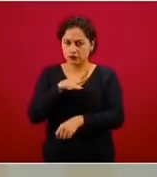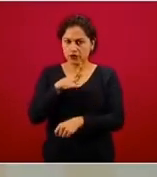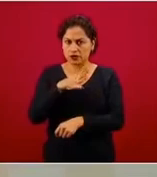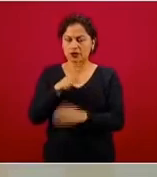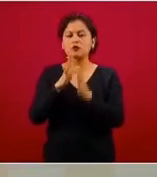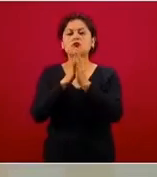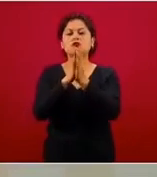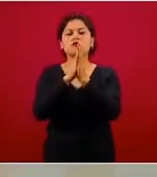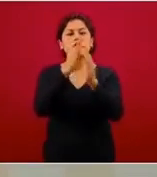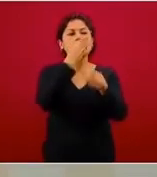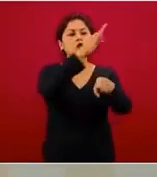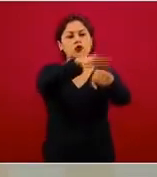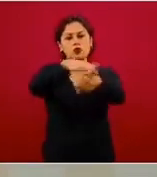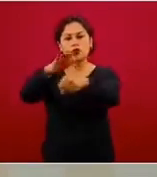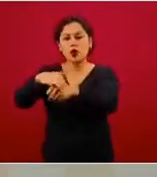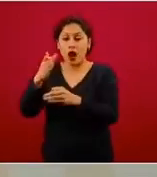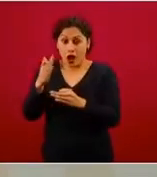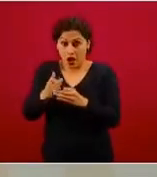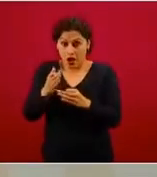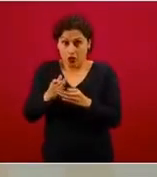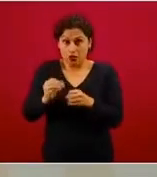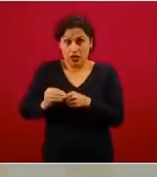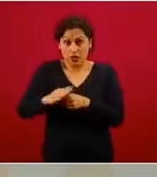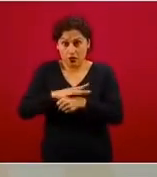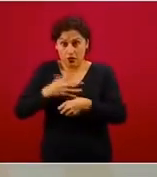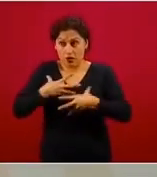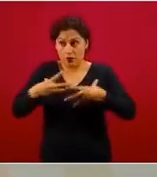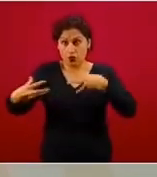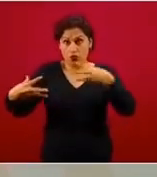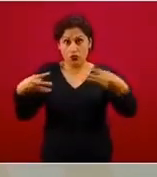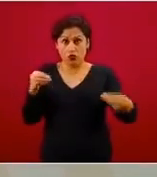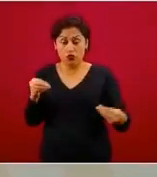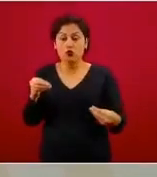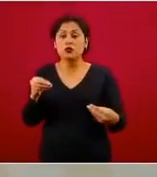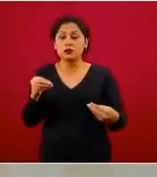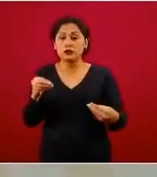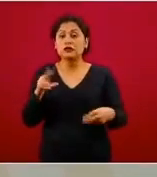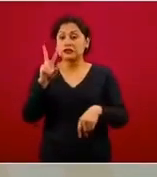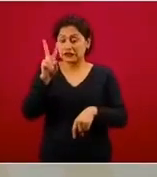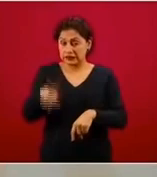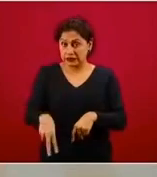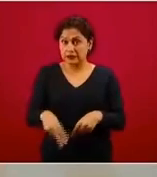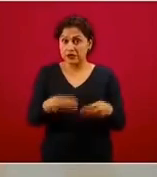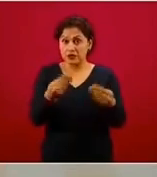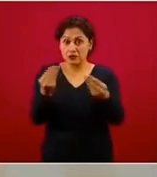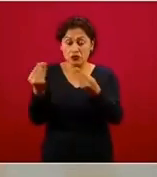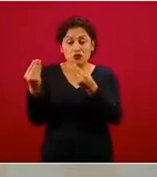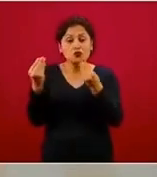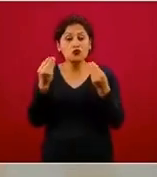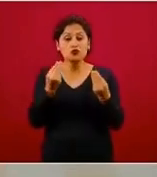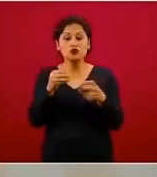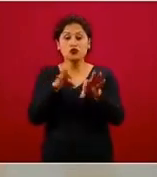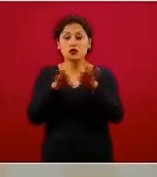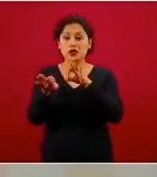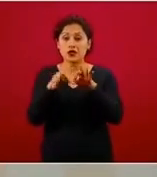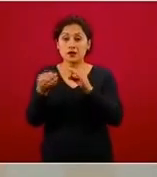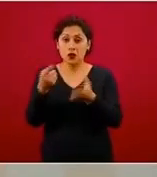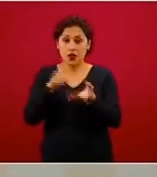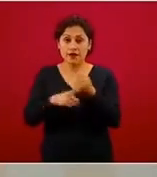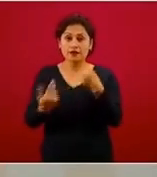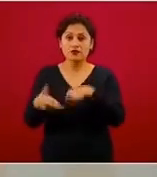blood donation centers at our hospitals. It's very important during the COVID pandemic because, of course, a lot